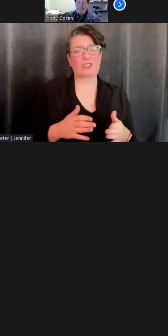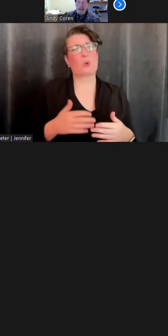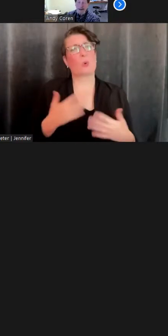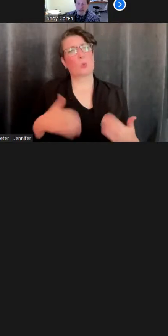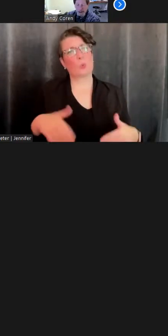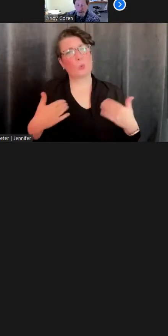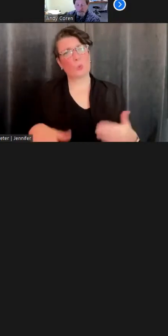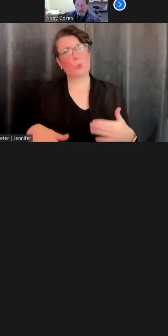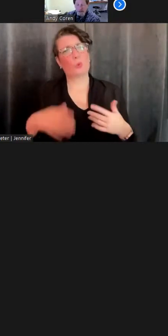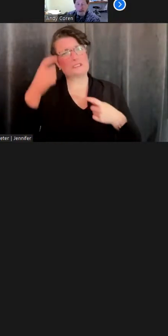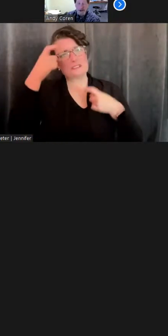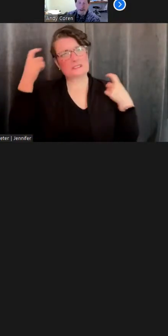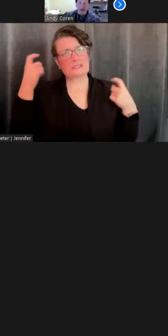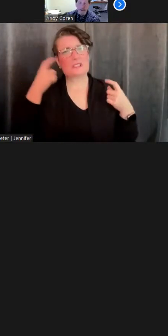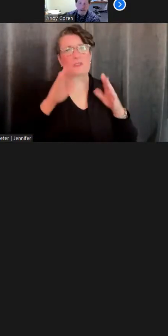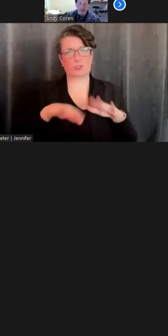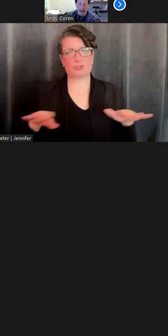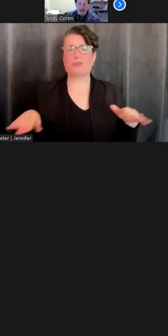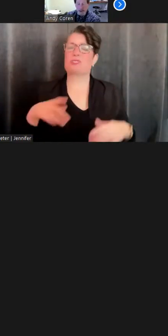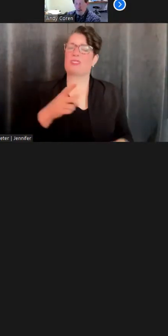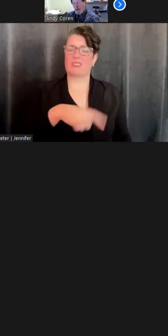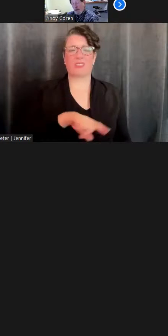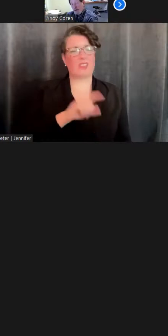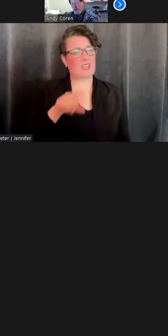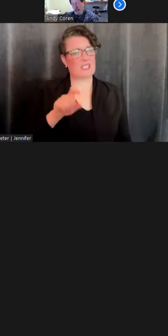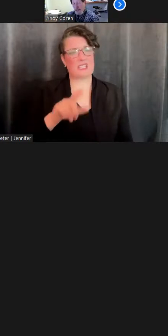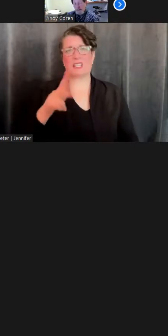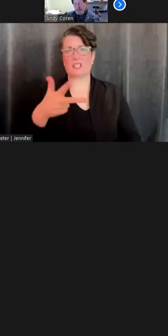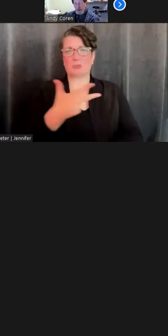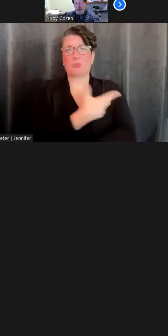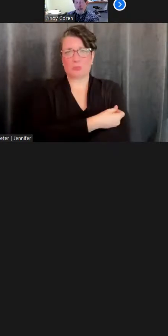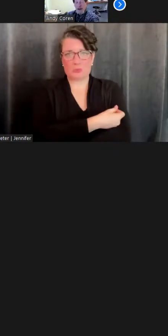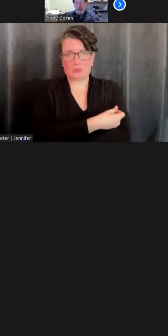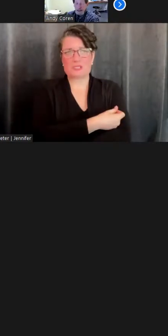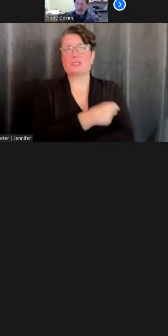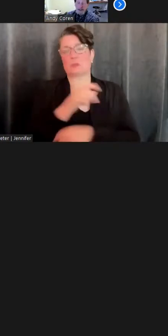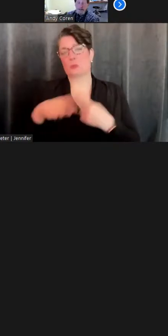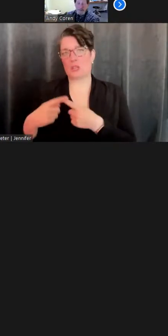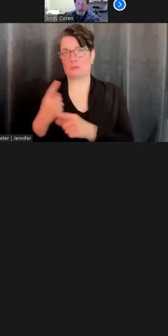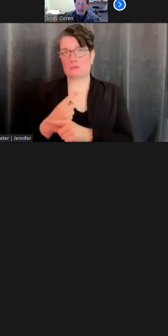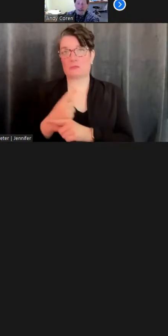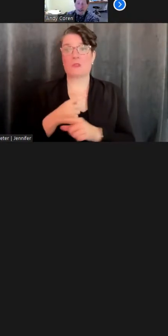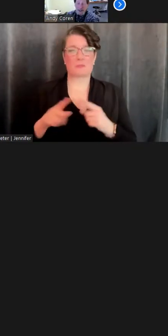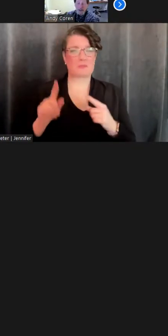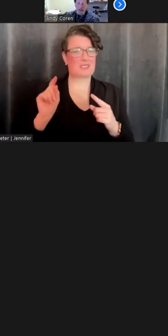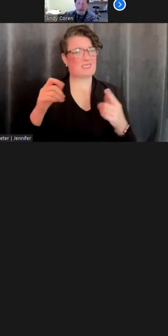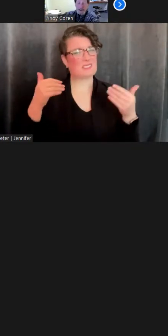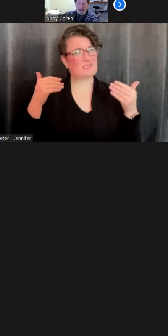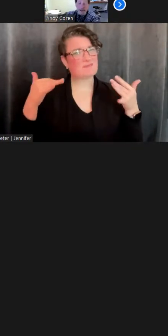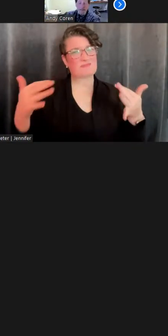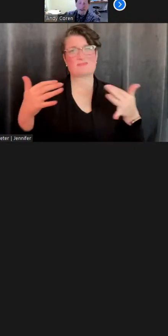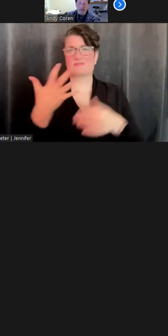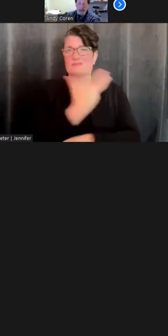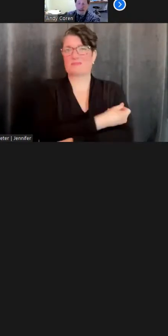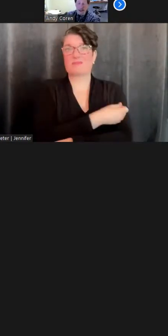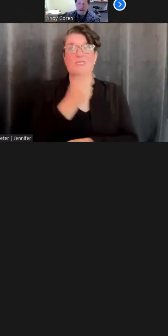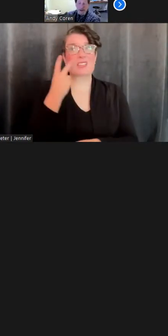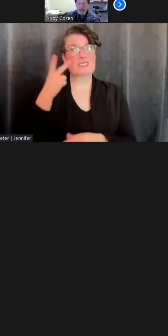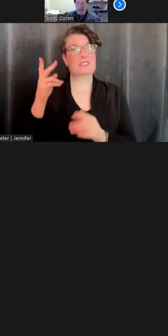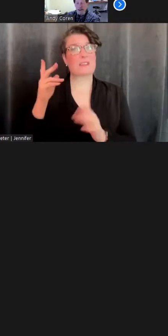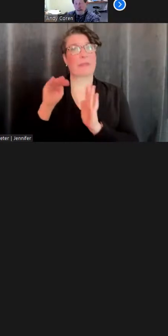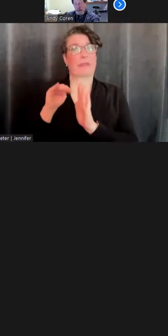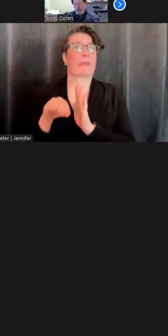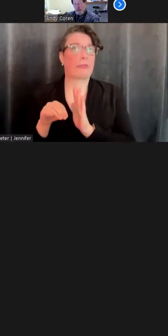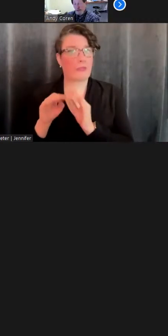children. They need to be boosted if they're vaccinated. Well, when they can be boosted, but they need to be vaccinated. And we've seen a slump in